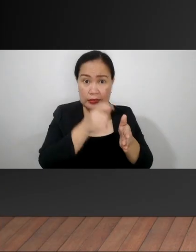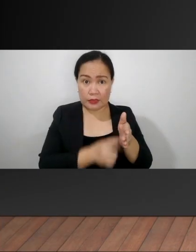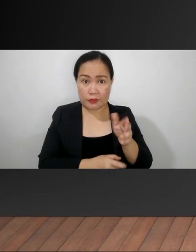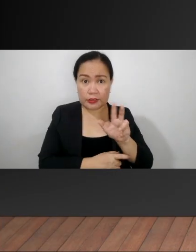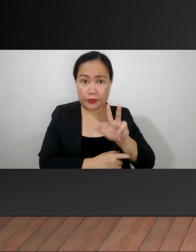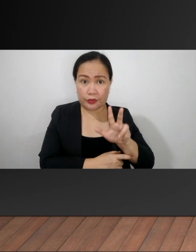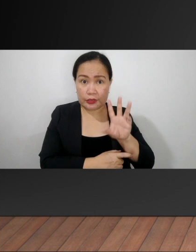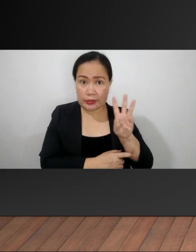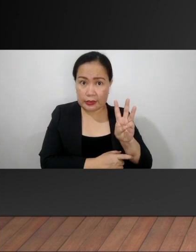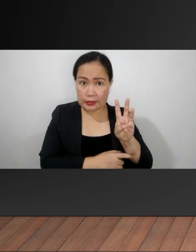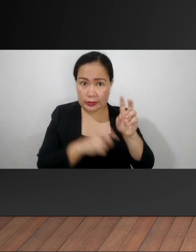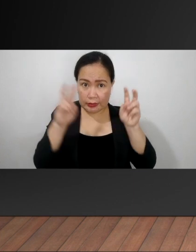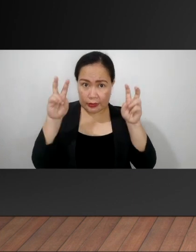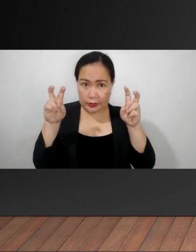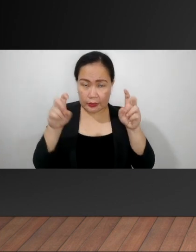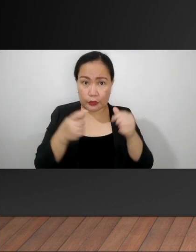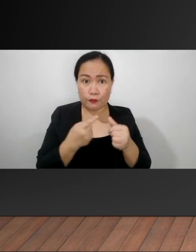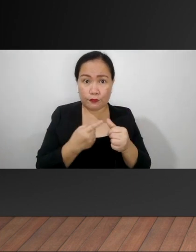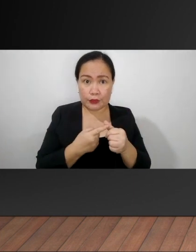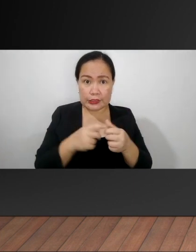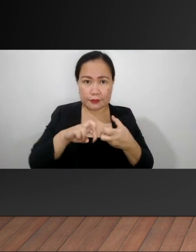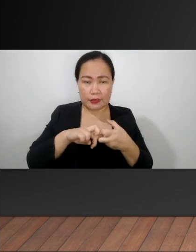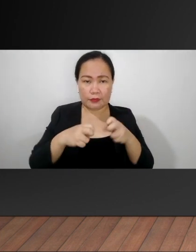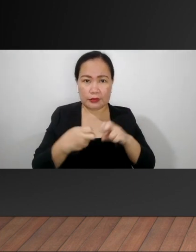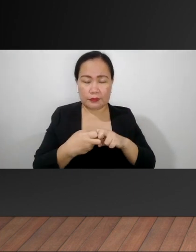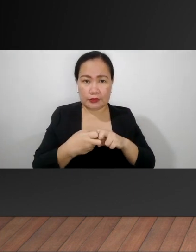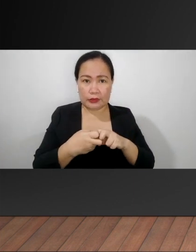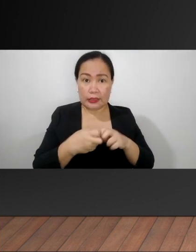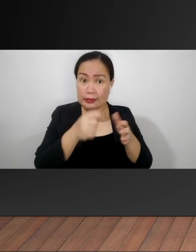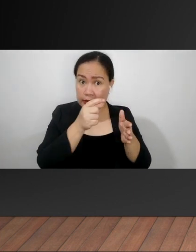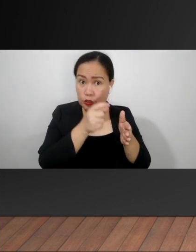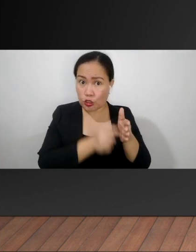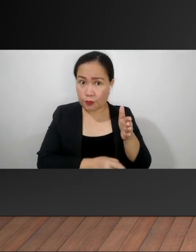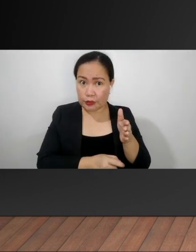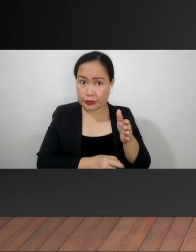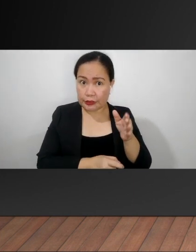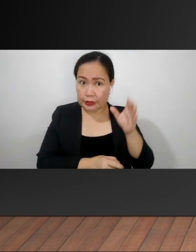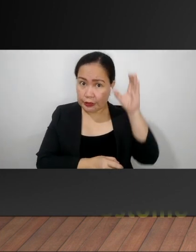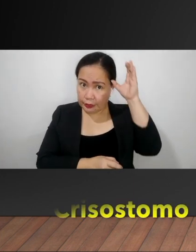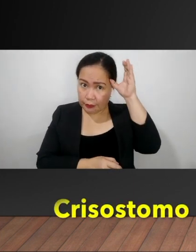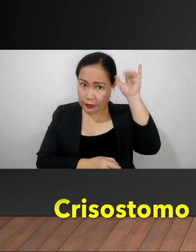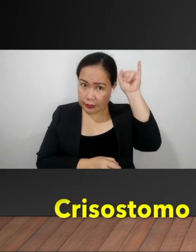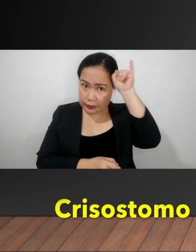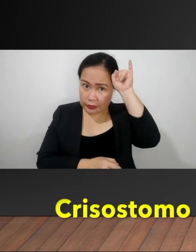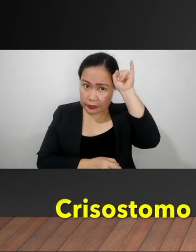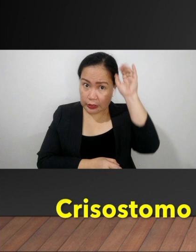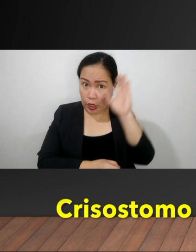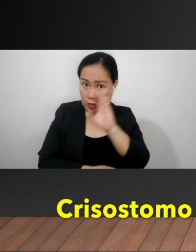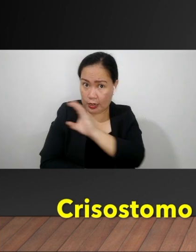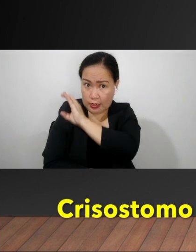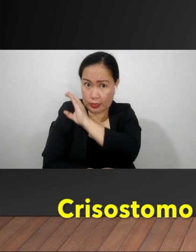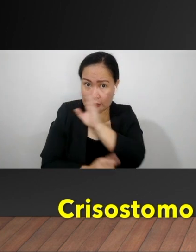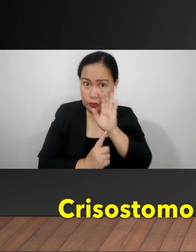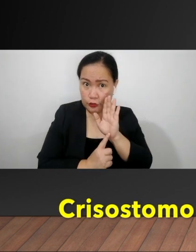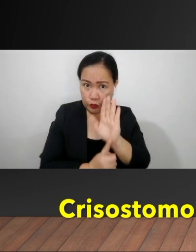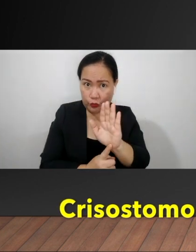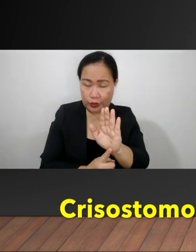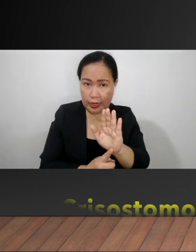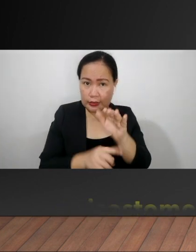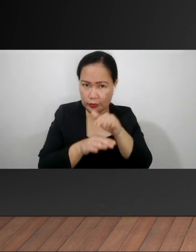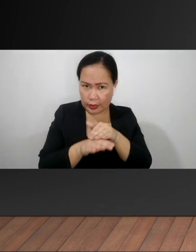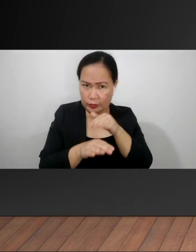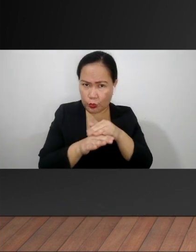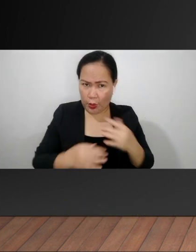Chapter 36. The First Problem. In this chapter, Ibarra's courage is shown as he